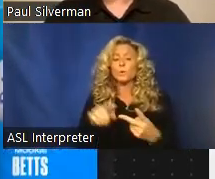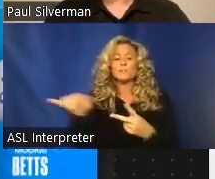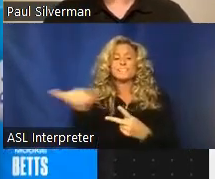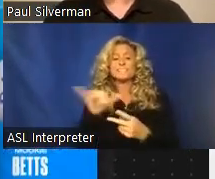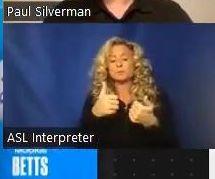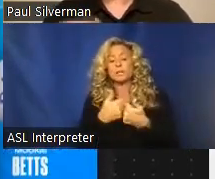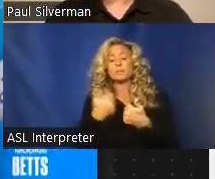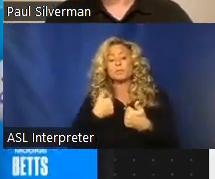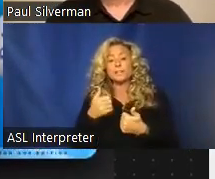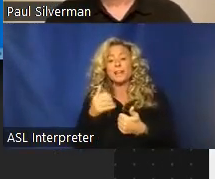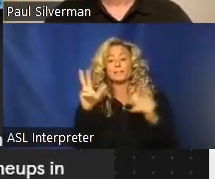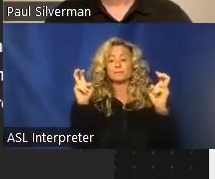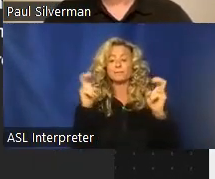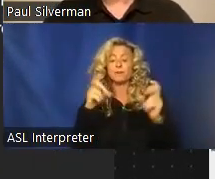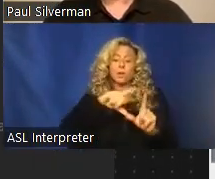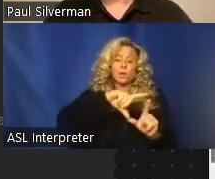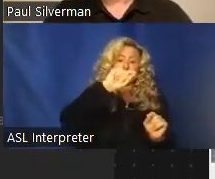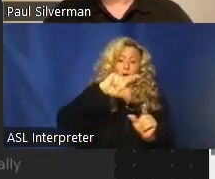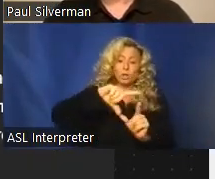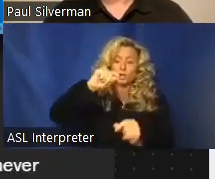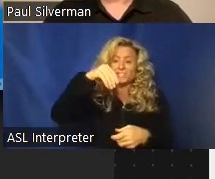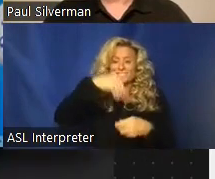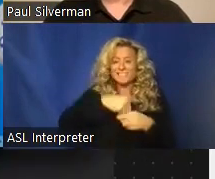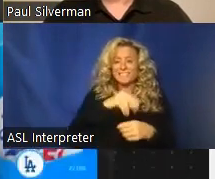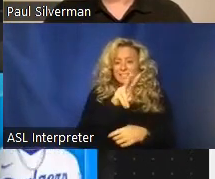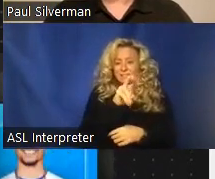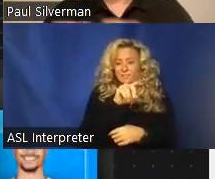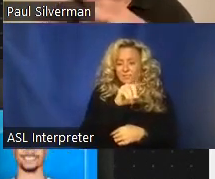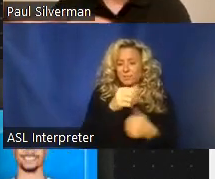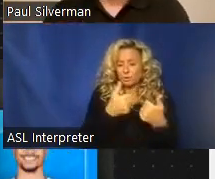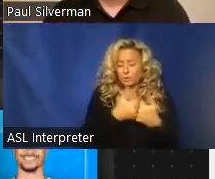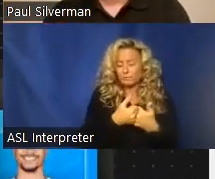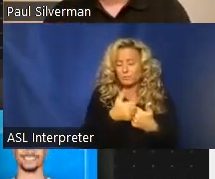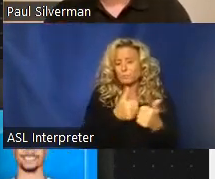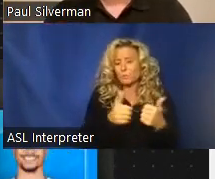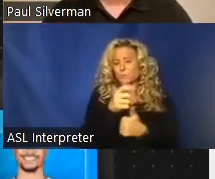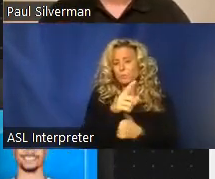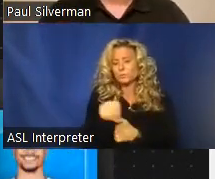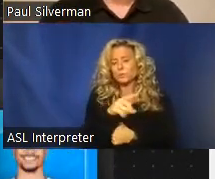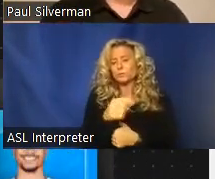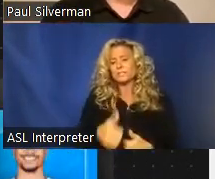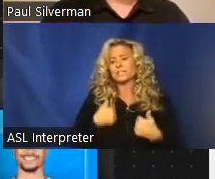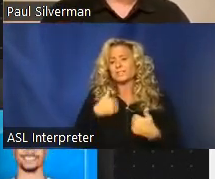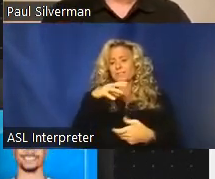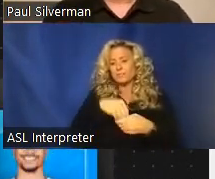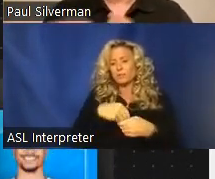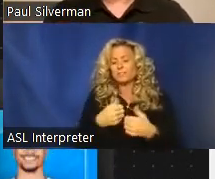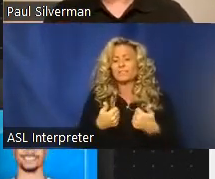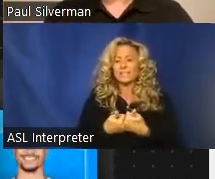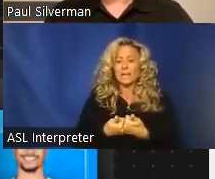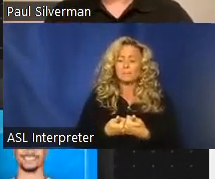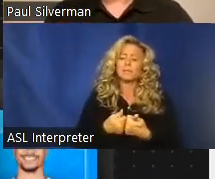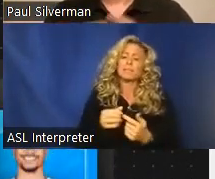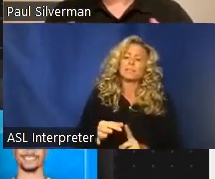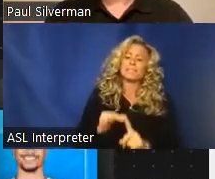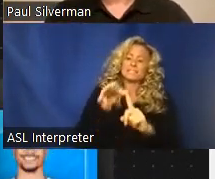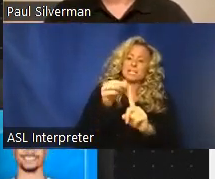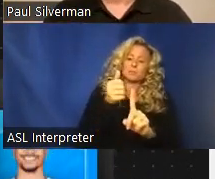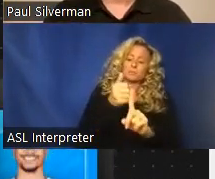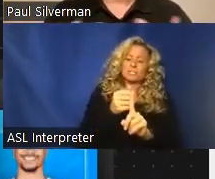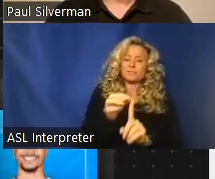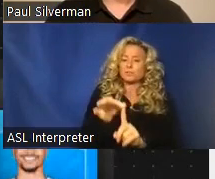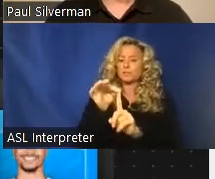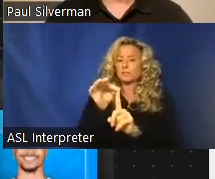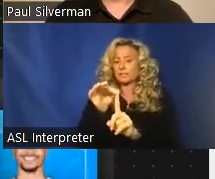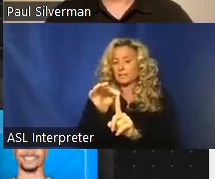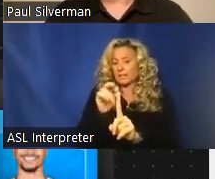you can have cards in video games, but a lot of times those cards live within the video game. The exception or the unique thing about